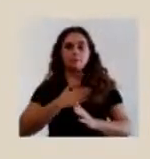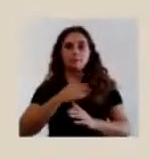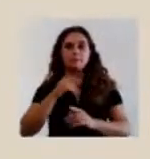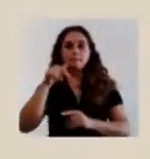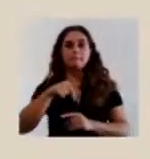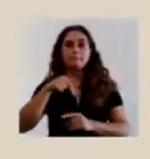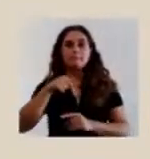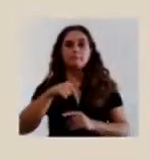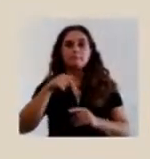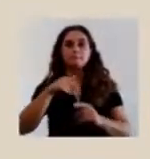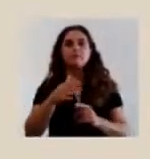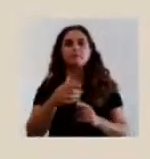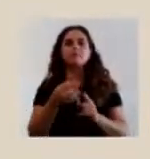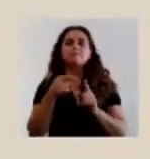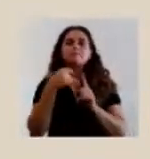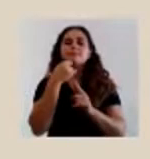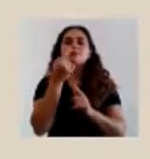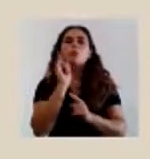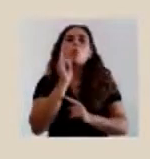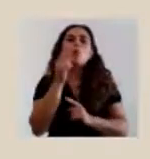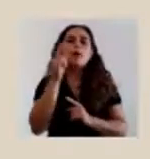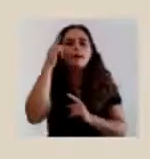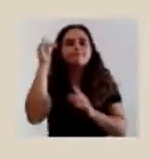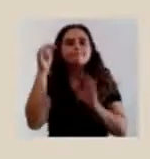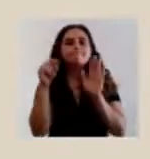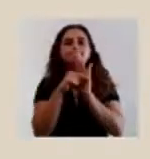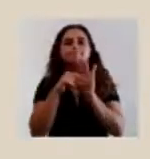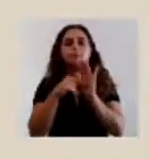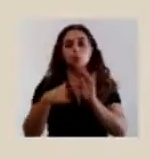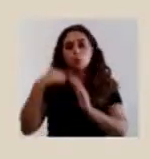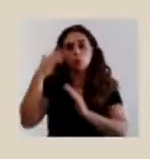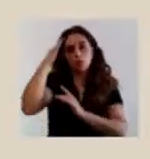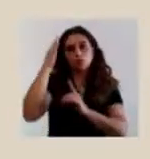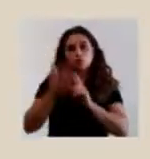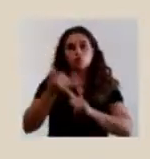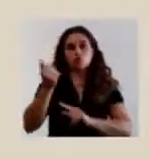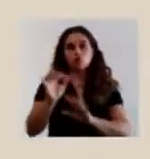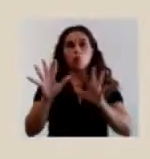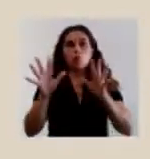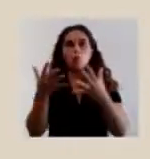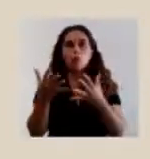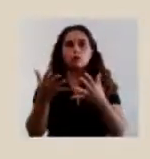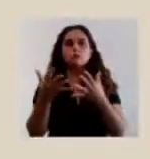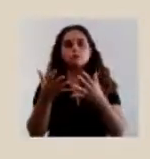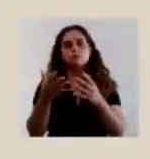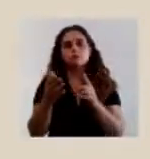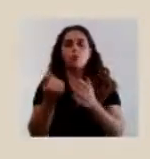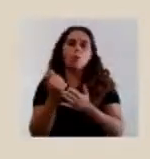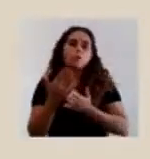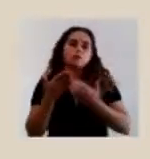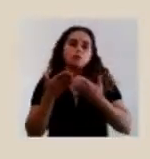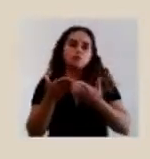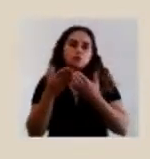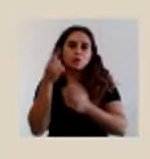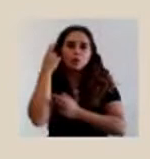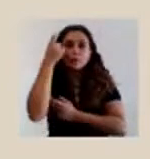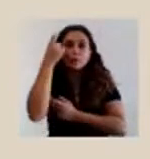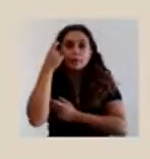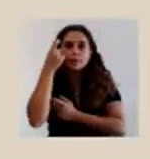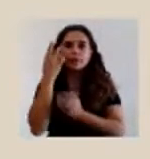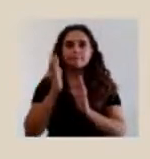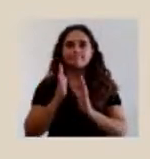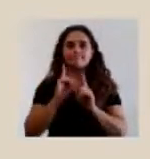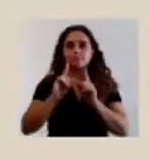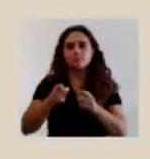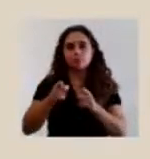tonight was to actually define bias. I think I have accomplished this with some help from the little trick with my